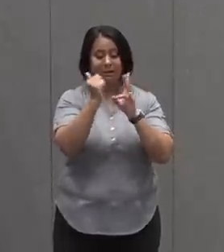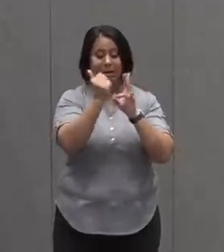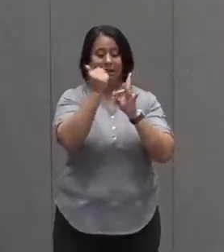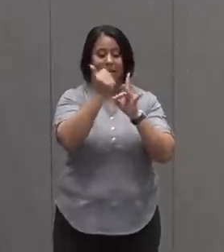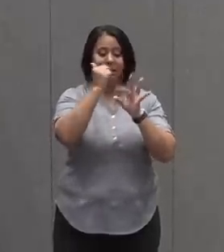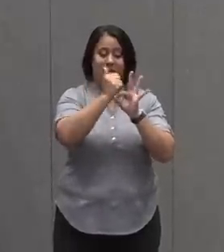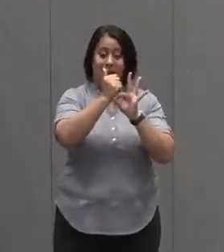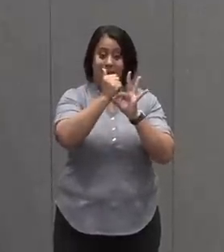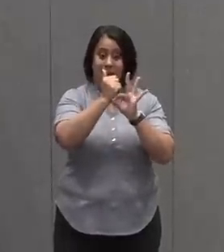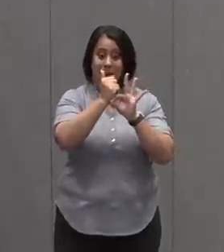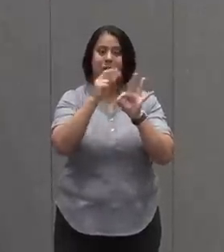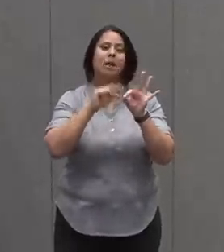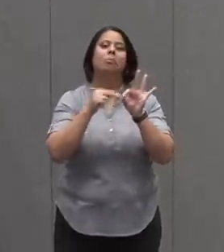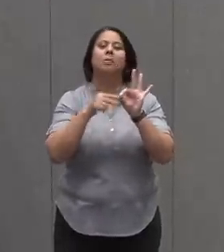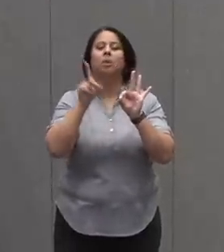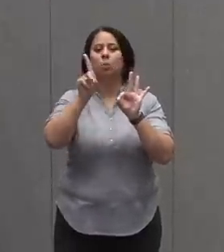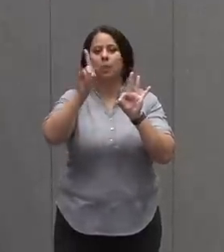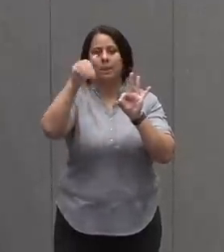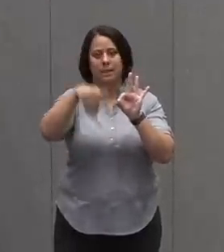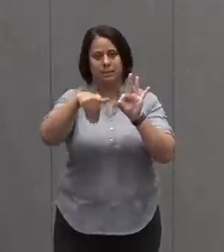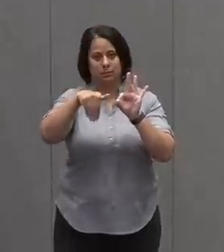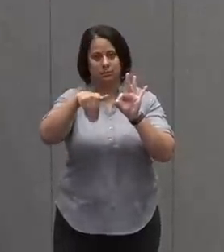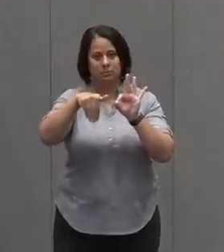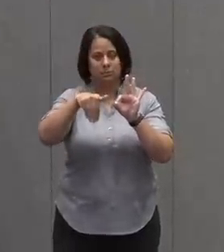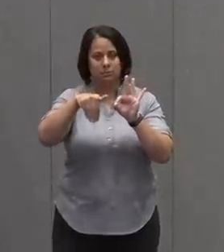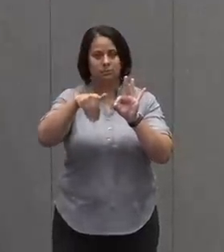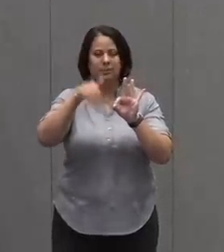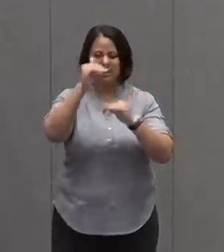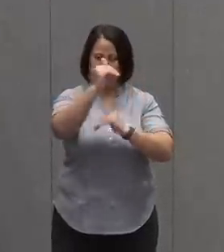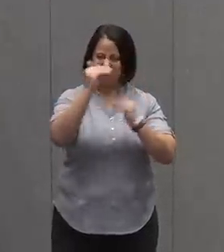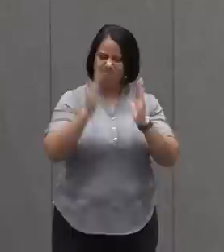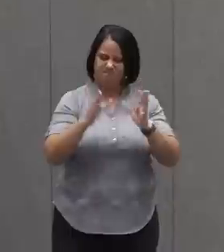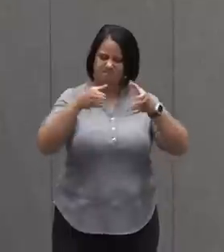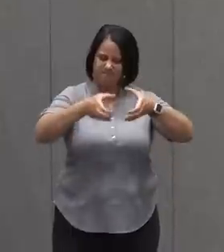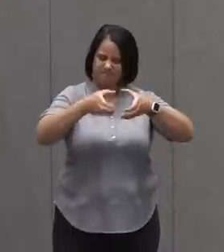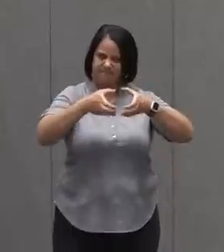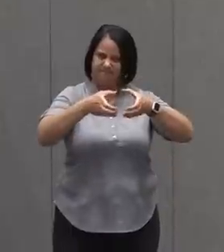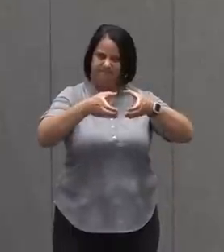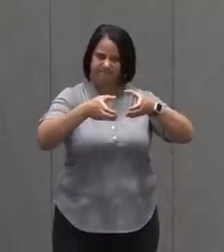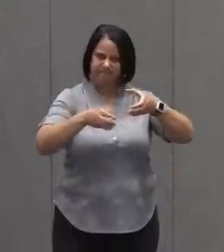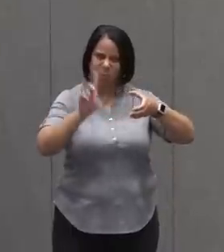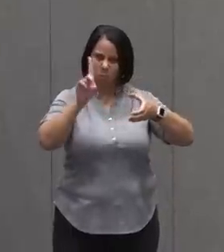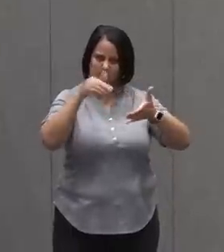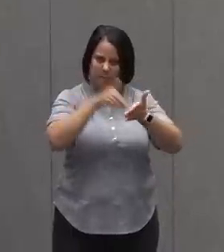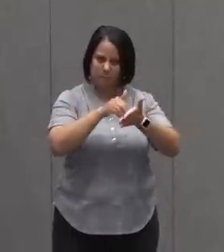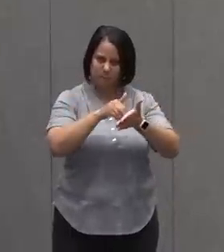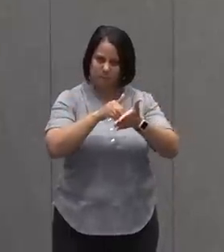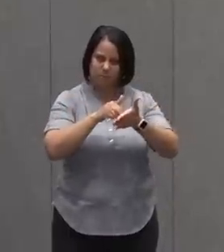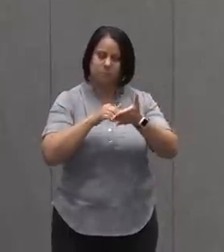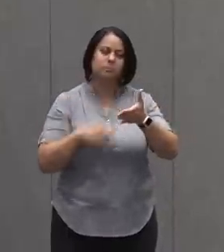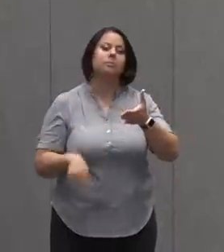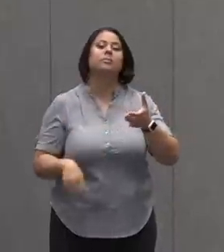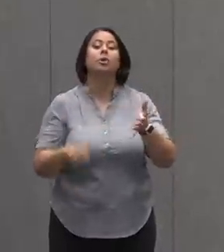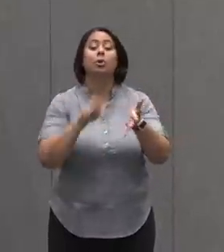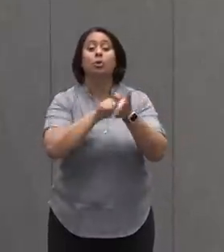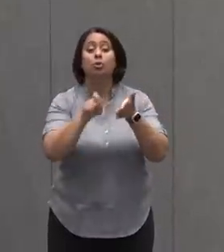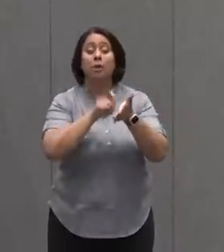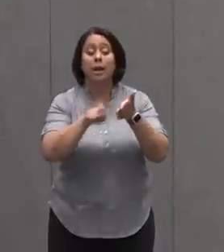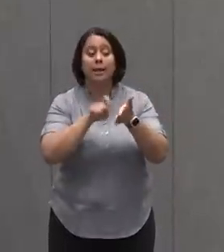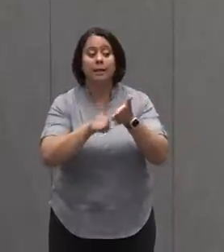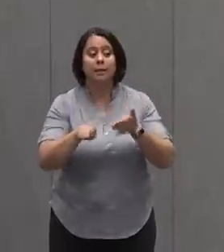of 1,000. All right, so if I'm wanting to write that in expanded form, I could say that